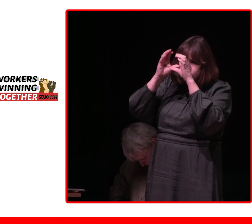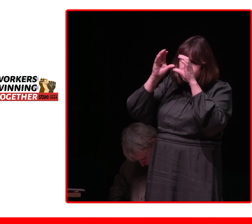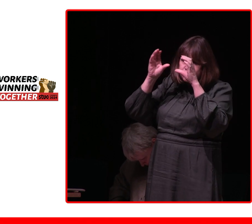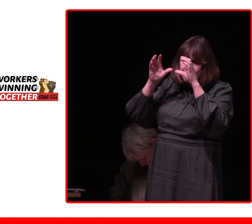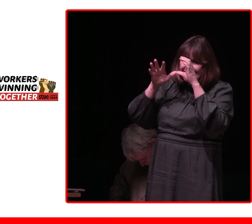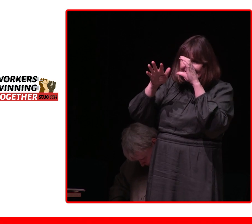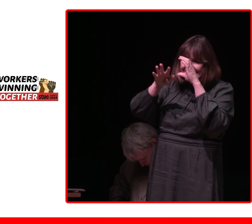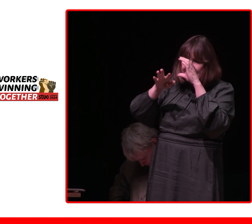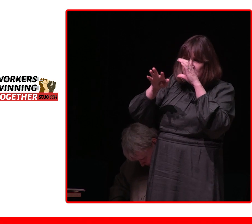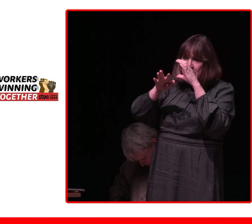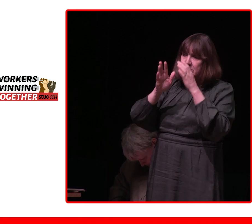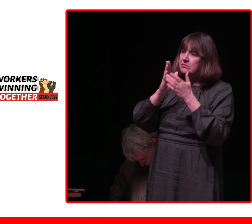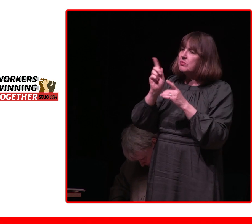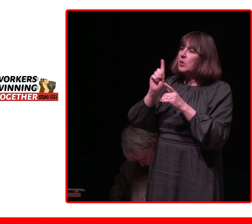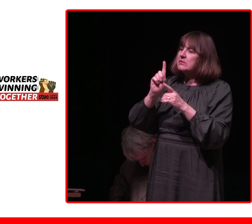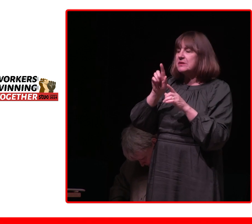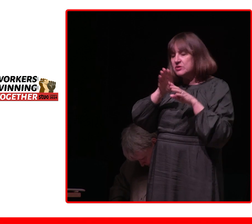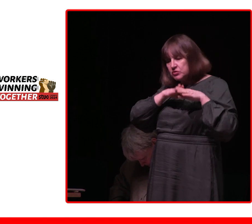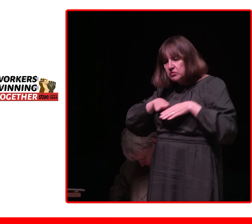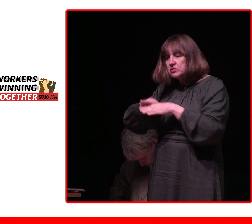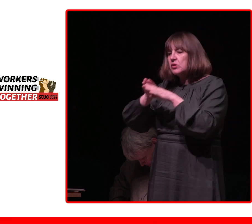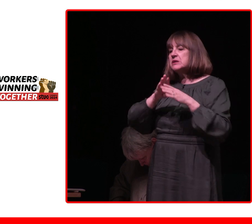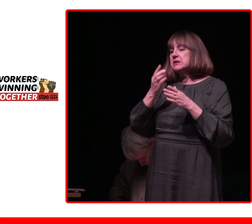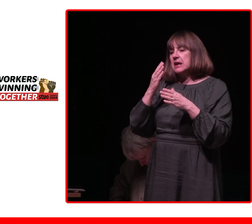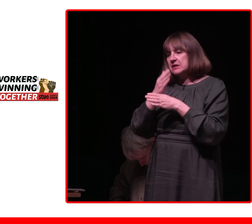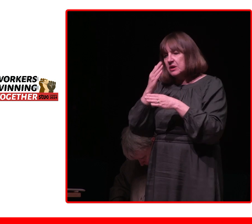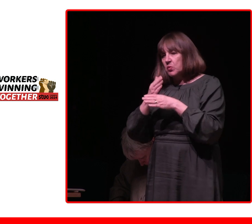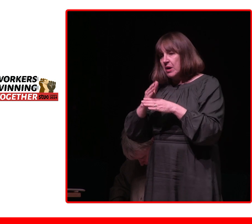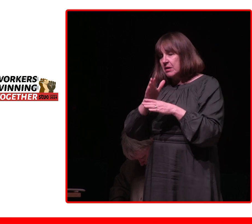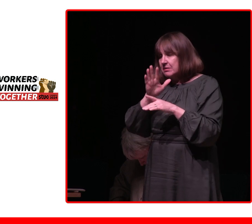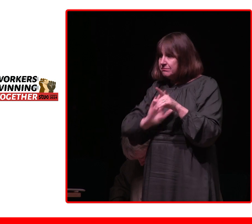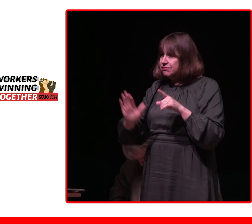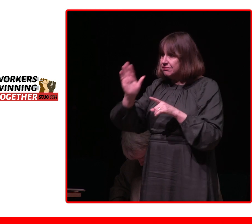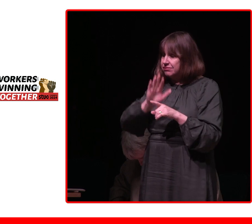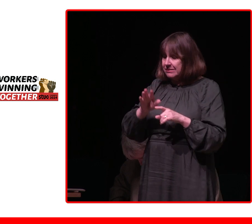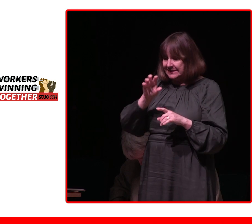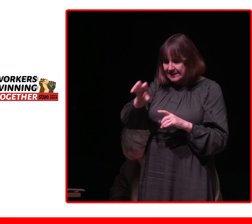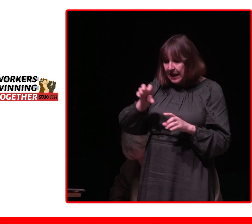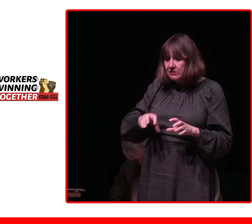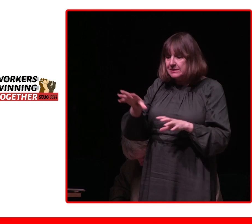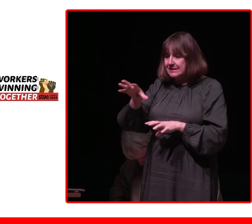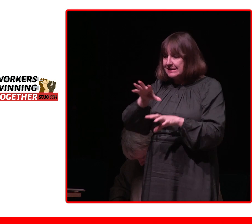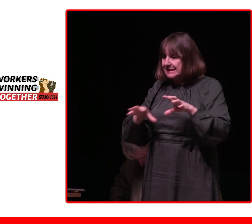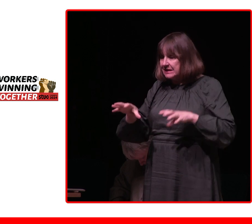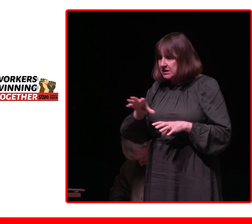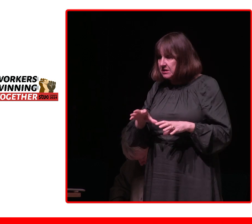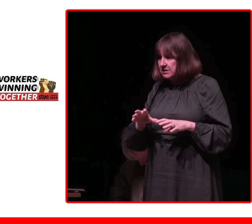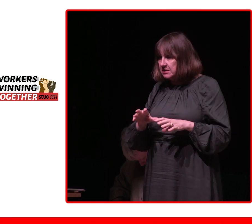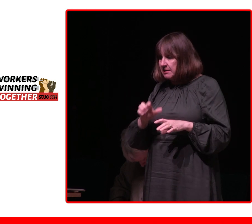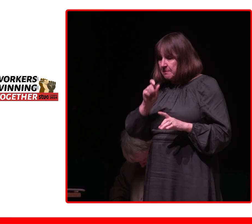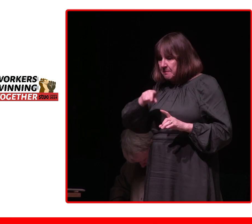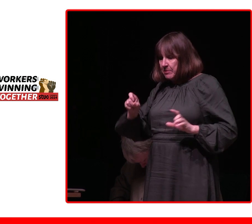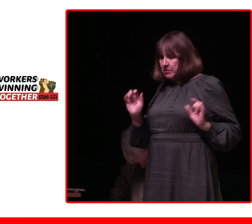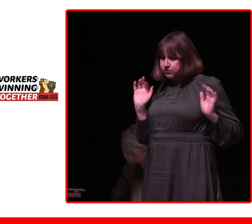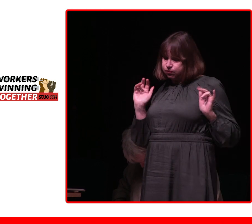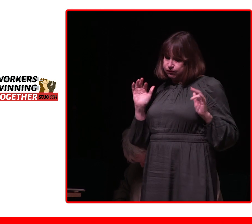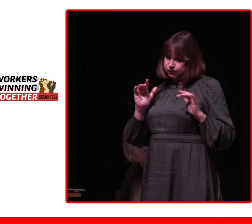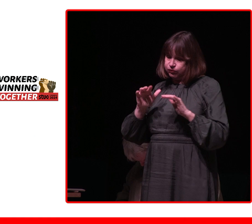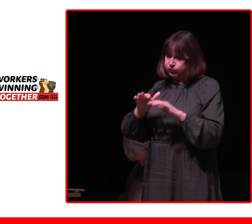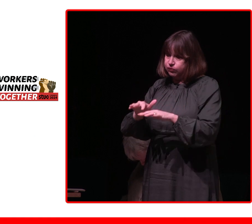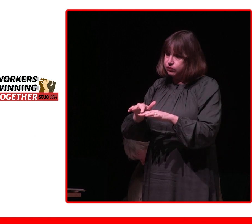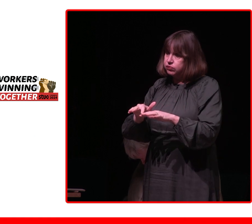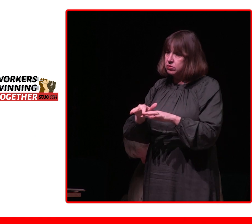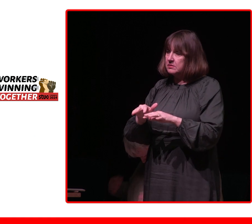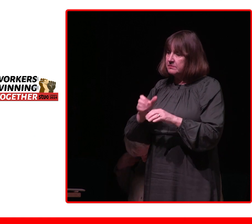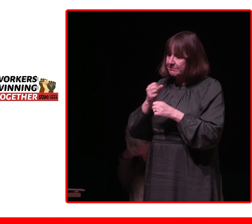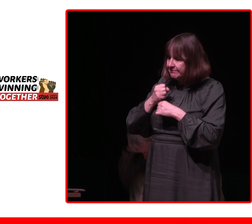situation, it's the solidarity work that's going on up and down the country, because in towns and cities, people are gathering together. In the cities and in the